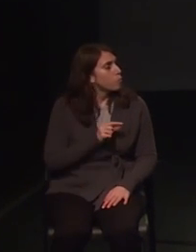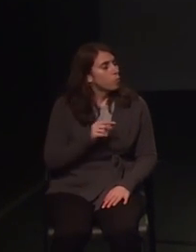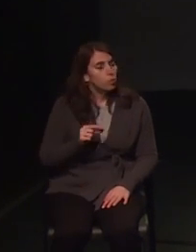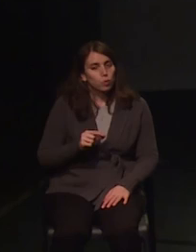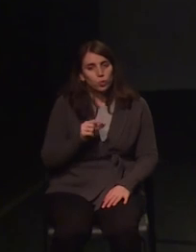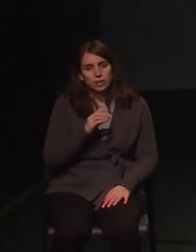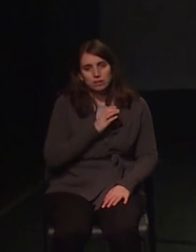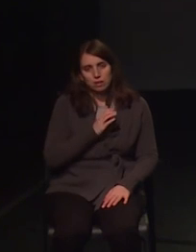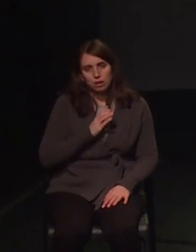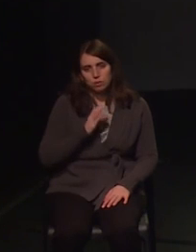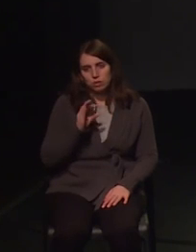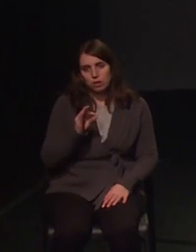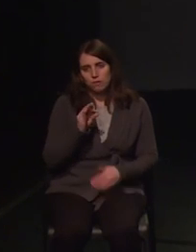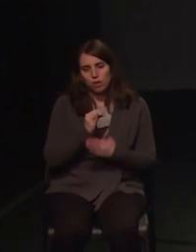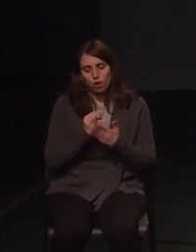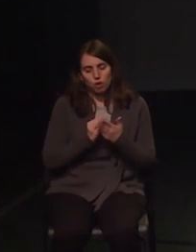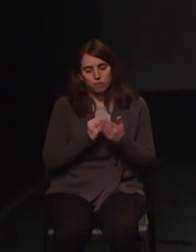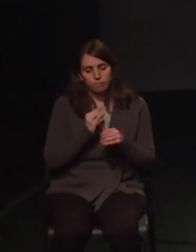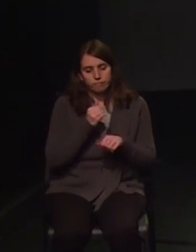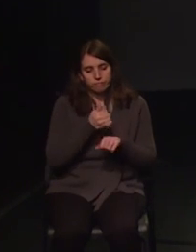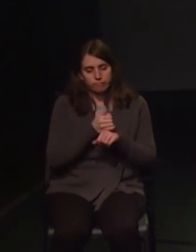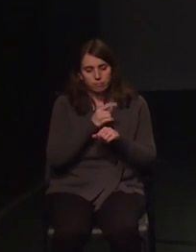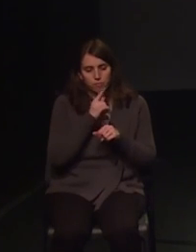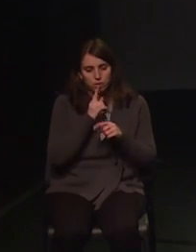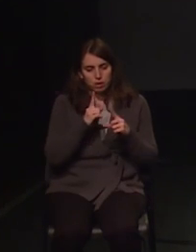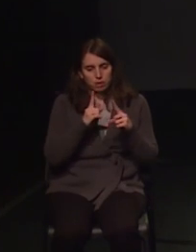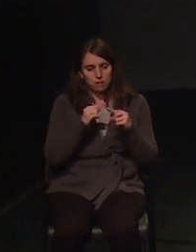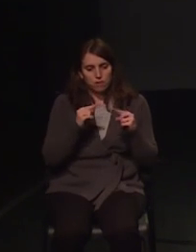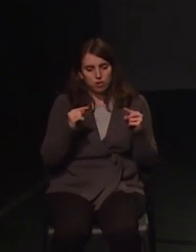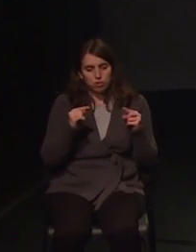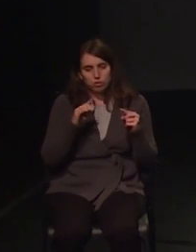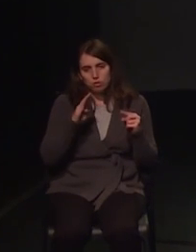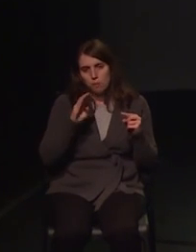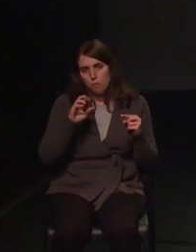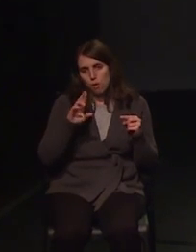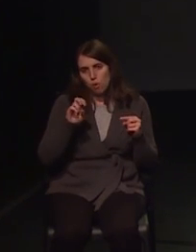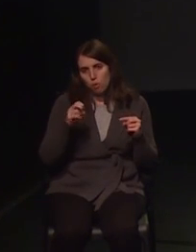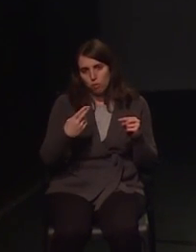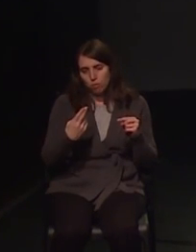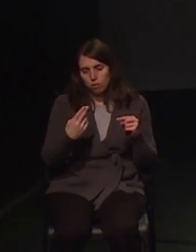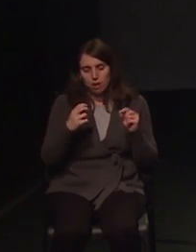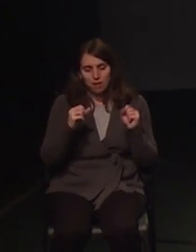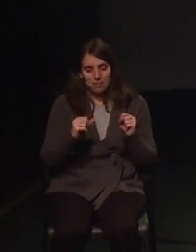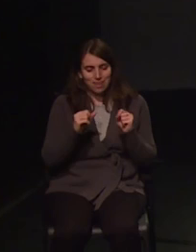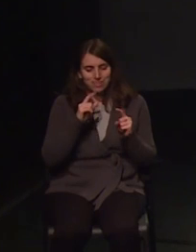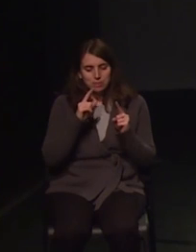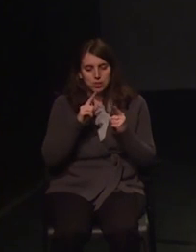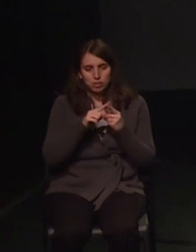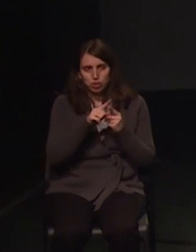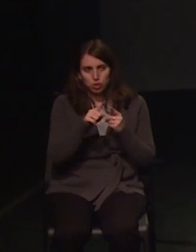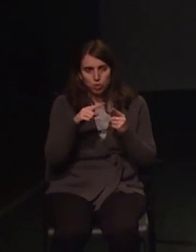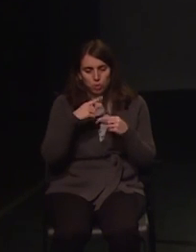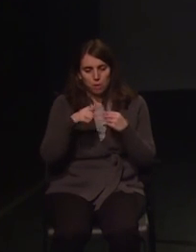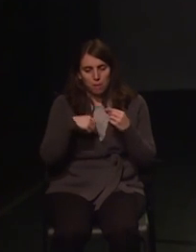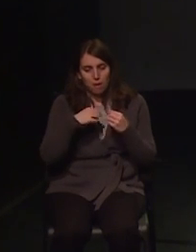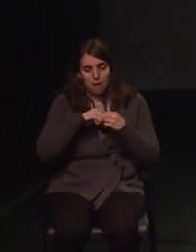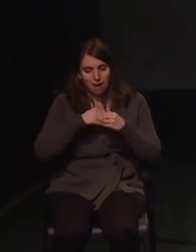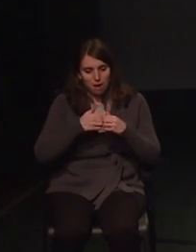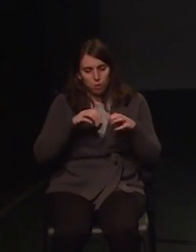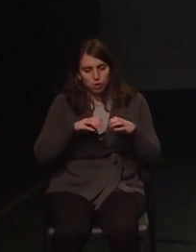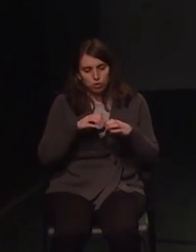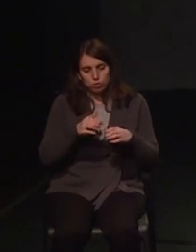is located in a very diverse borough, and I could speak to you about how we do our grant making, which I